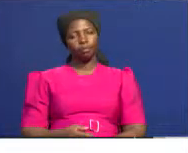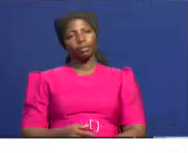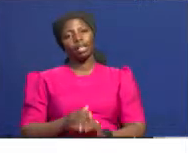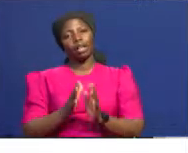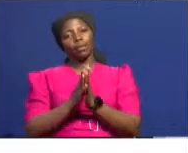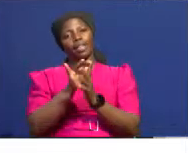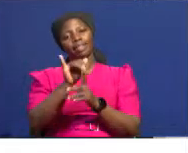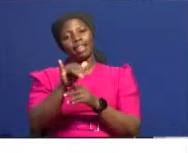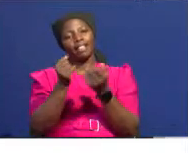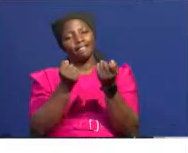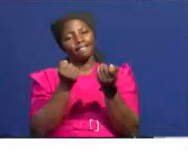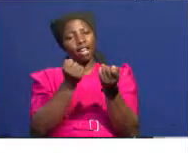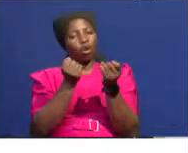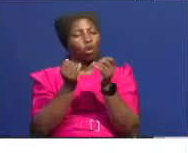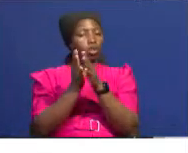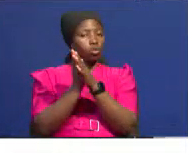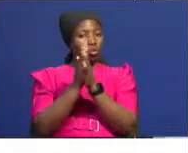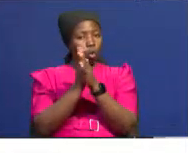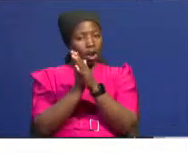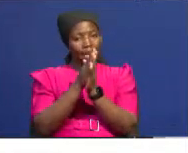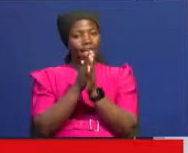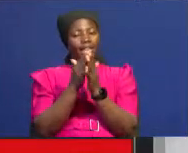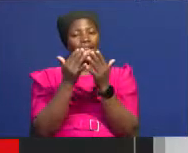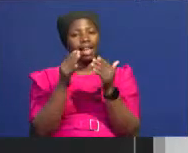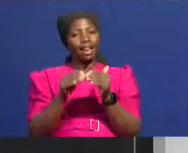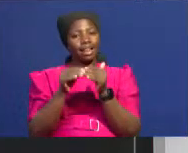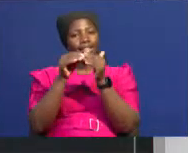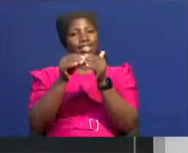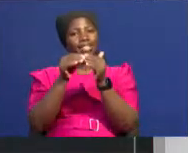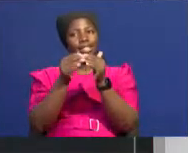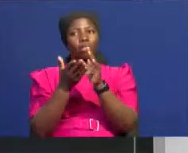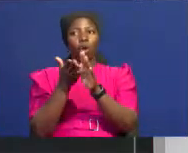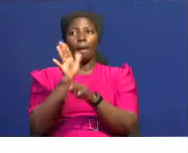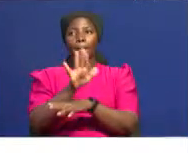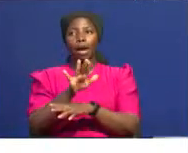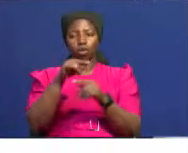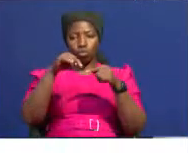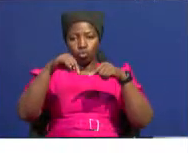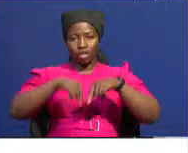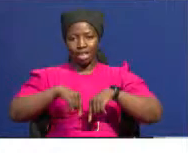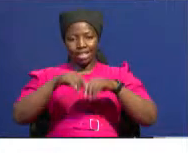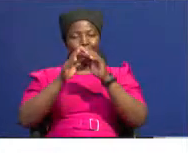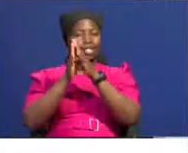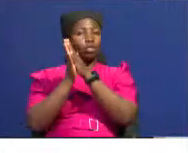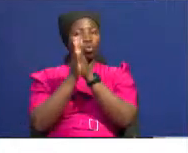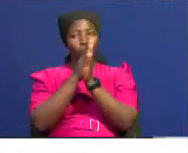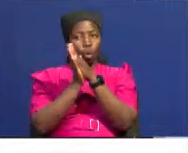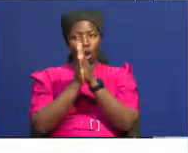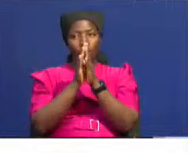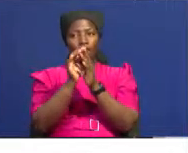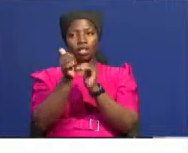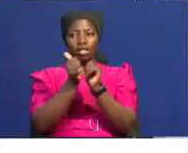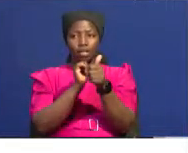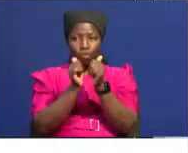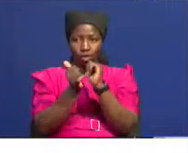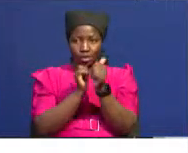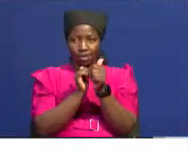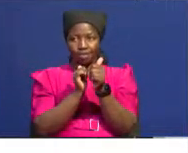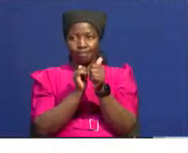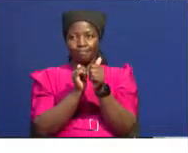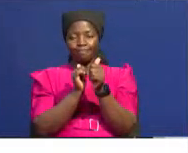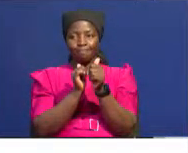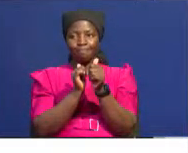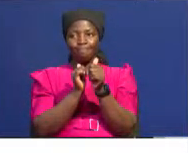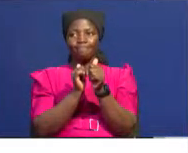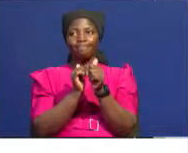With that motor rallying story, it brings a wrap to today's edition of this sports segment in the Legends